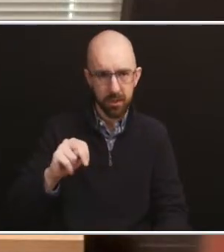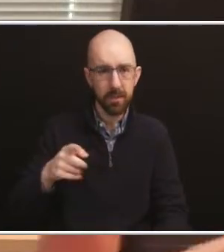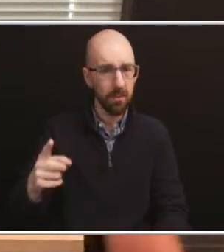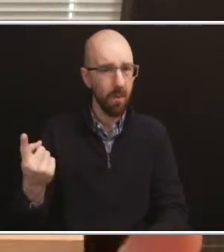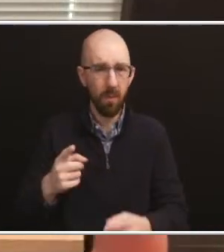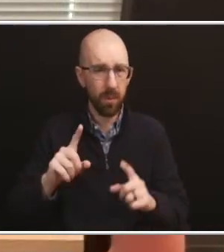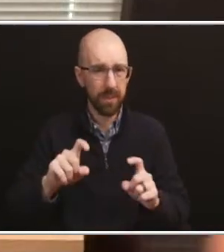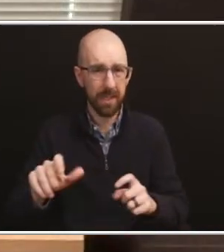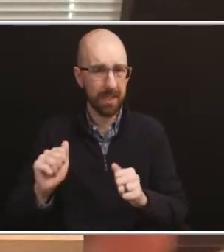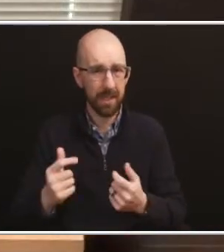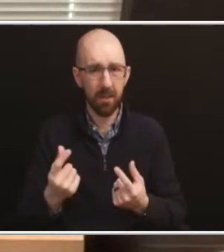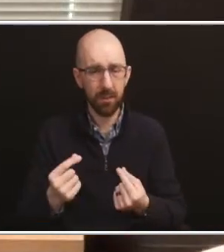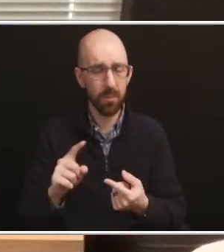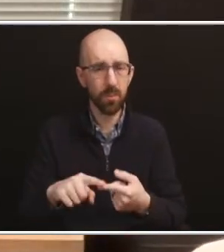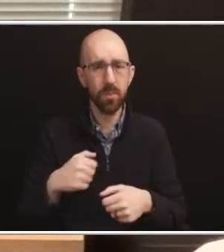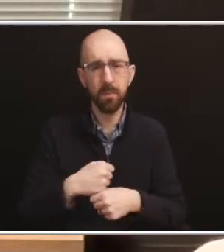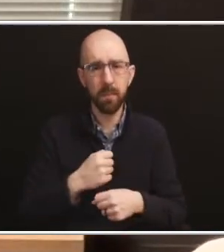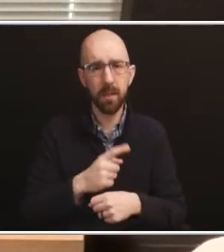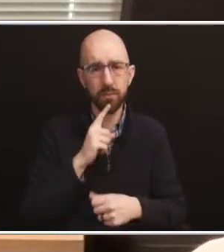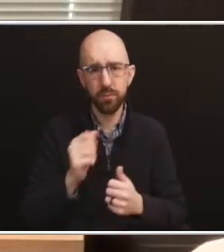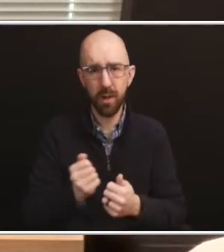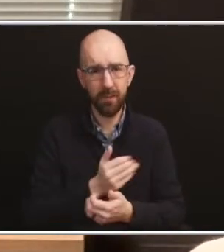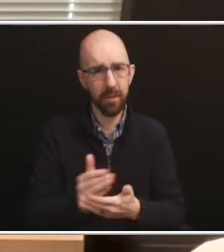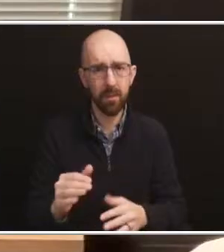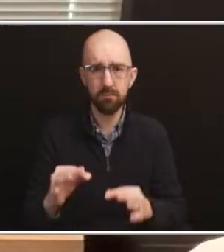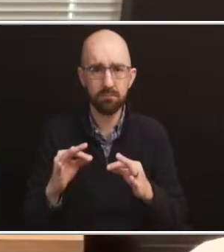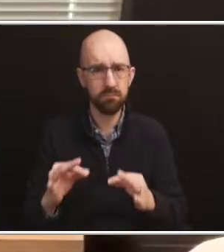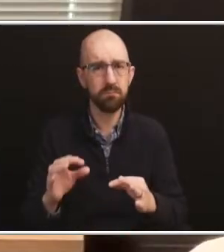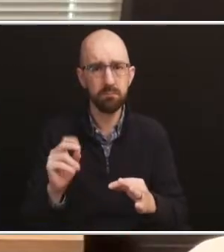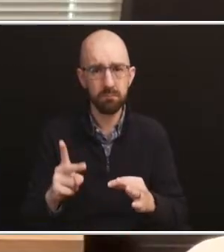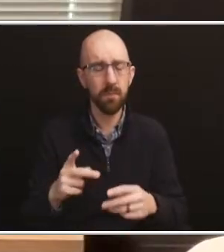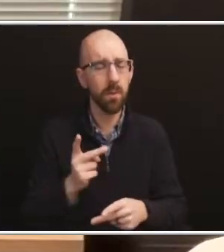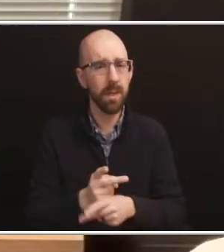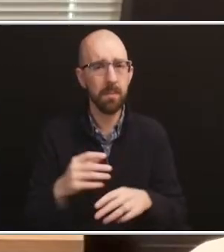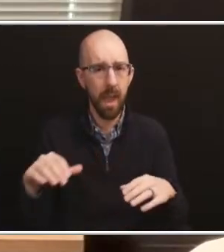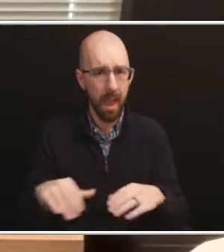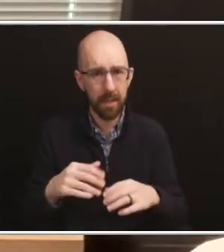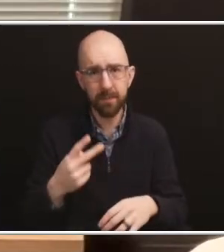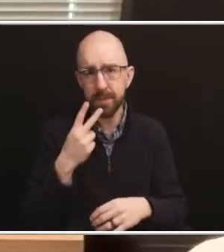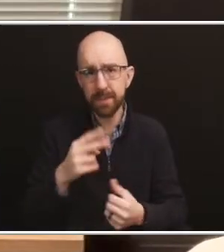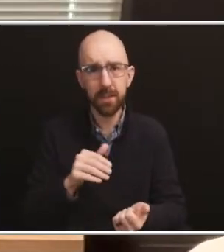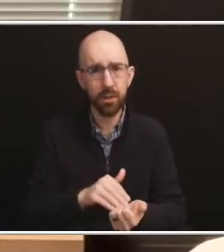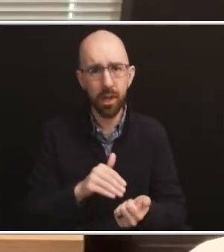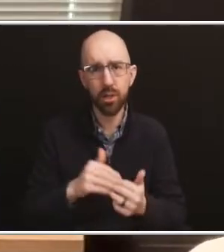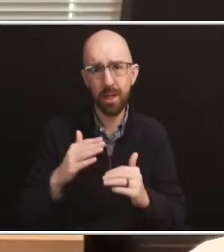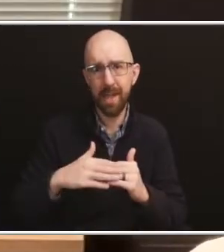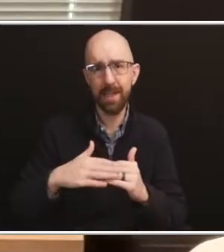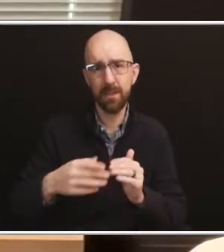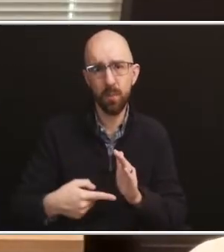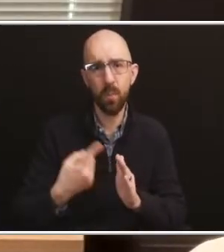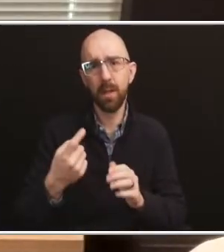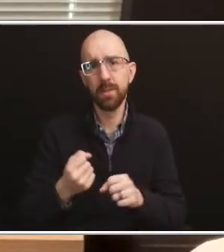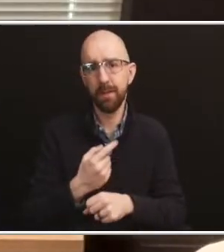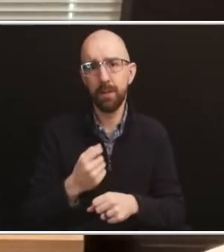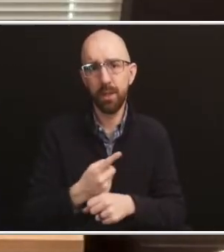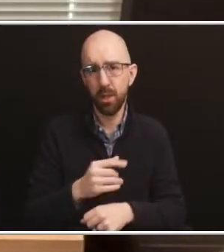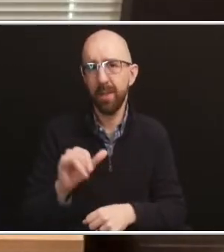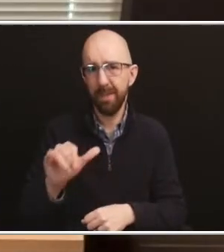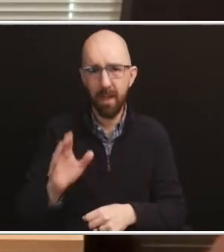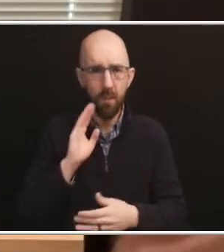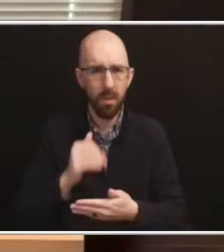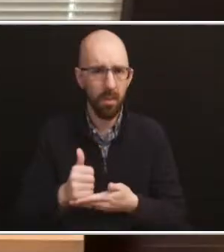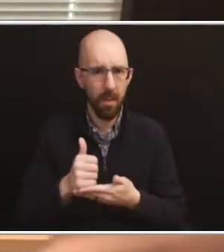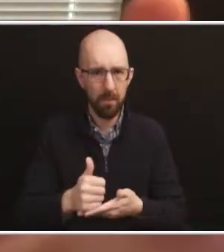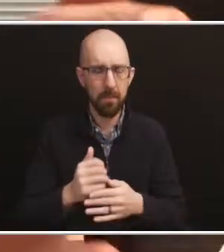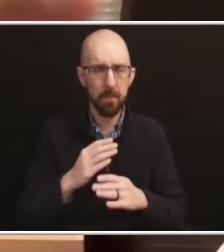we can do to make sure that everything's going okay. So staying active and seeing your doctor at least once a year, I think will help